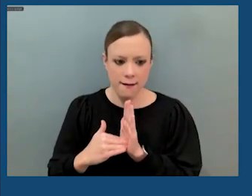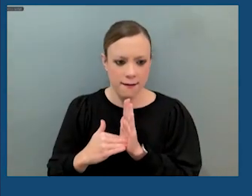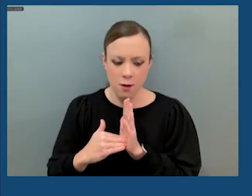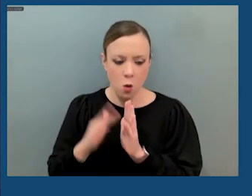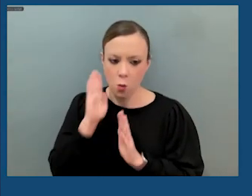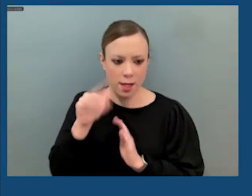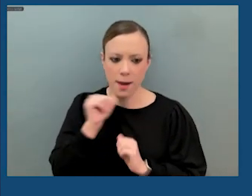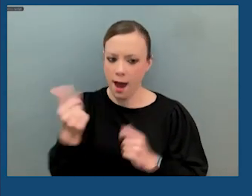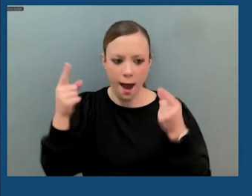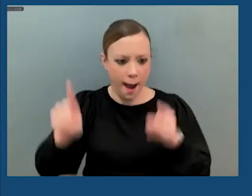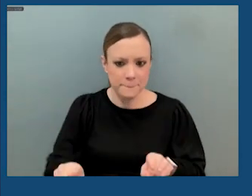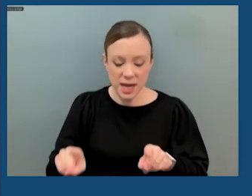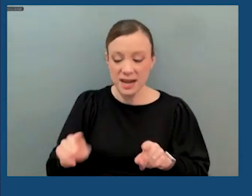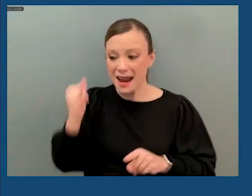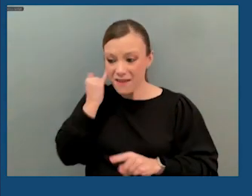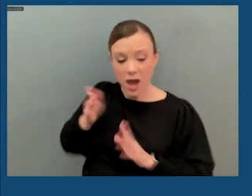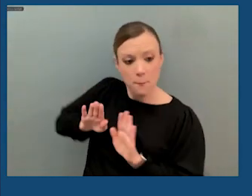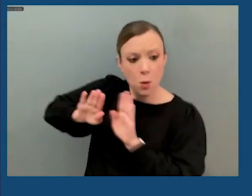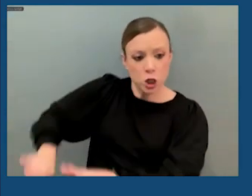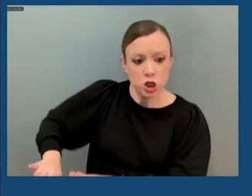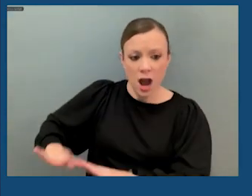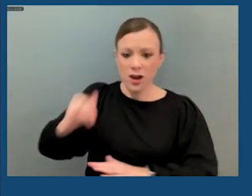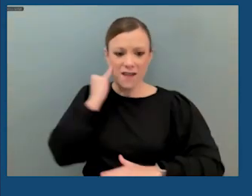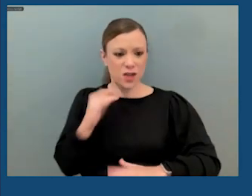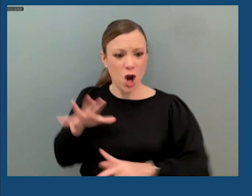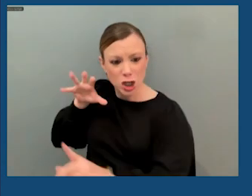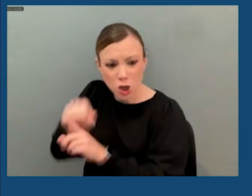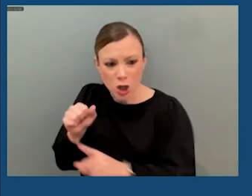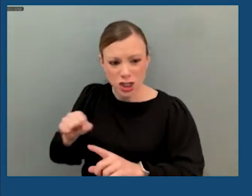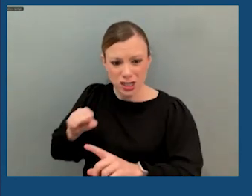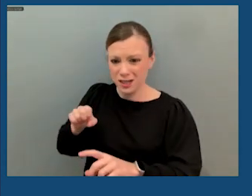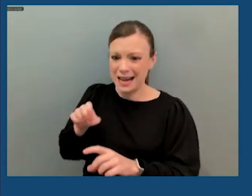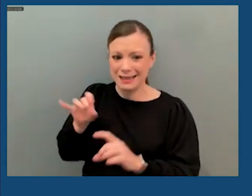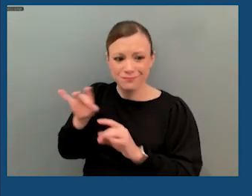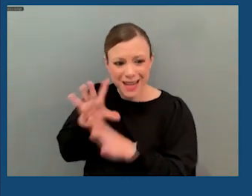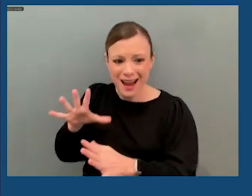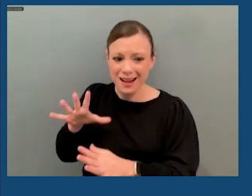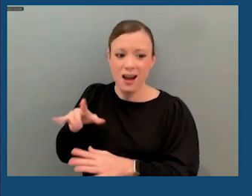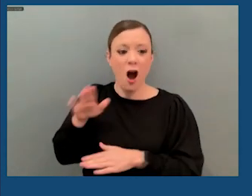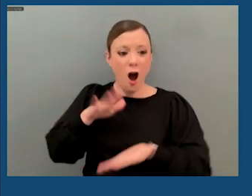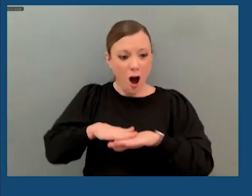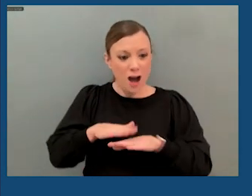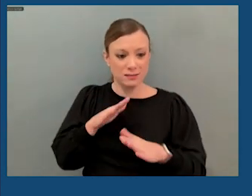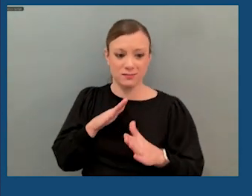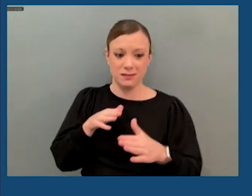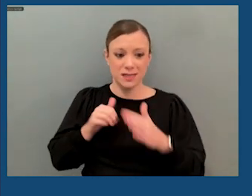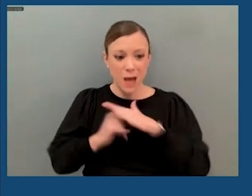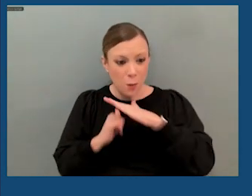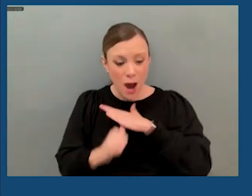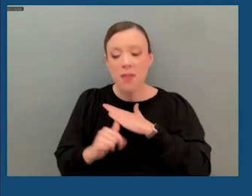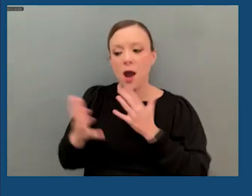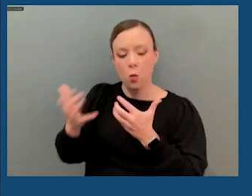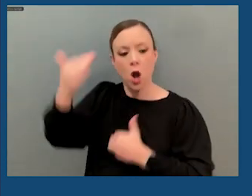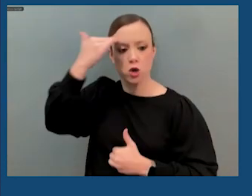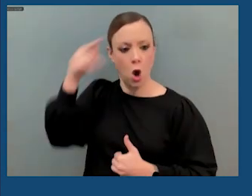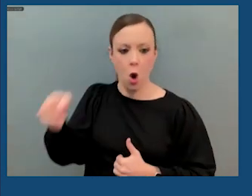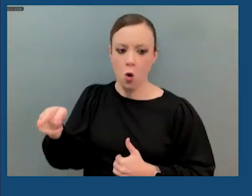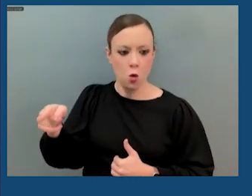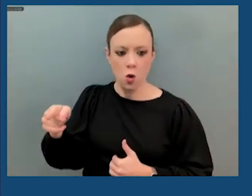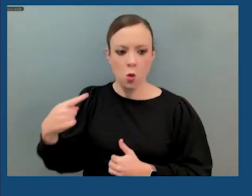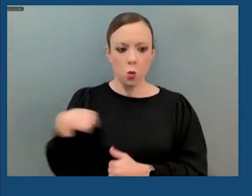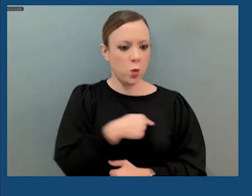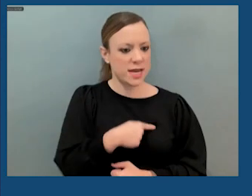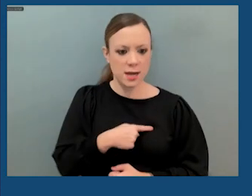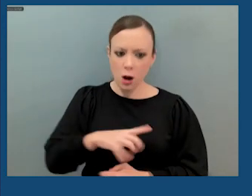or pushed down on a street. They want this stopped. And what has happened already is so many of these communities have